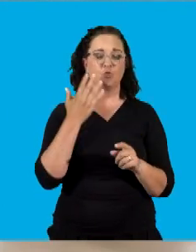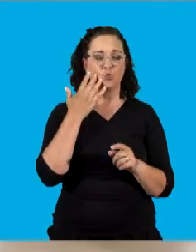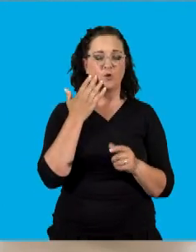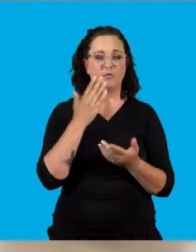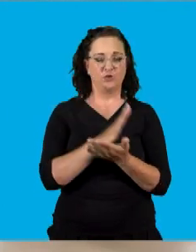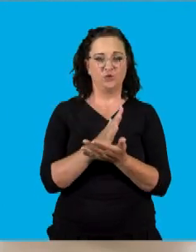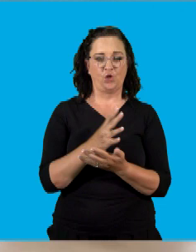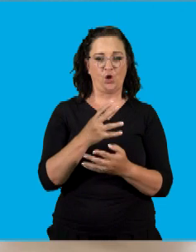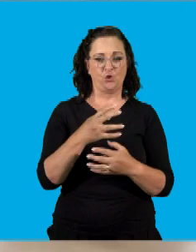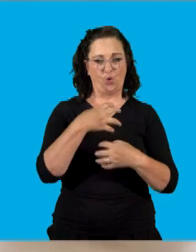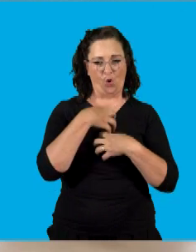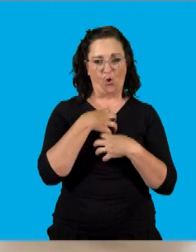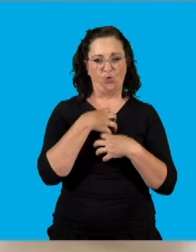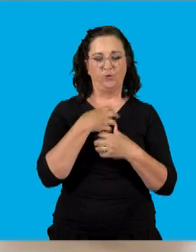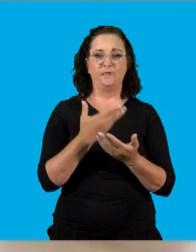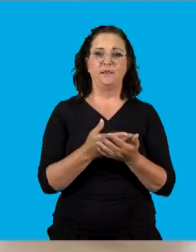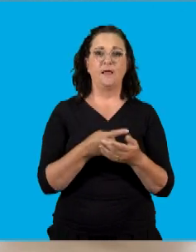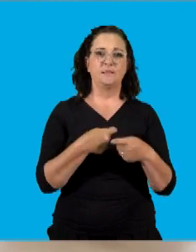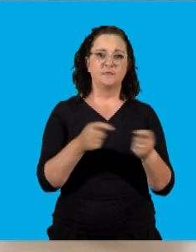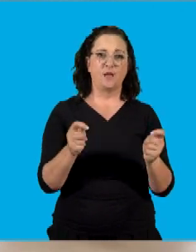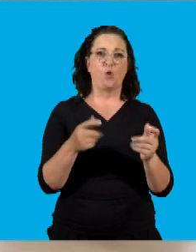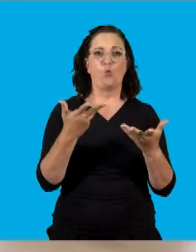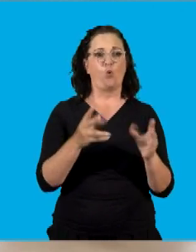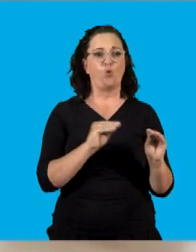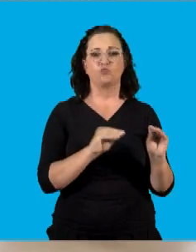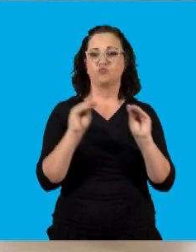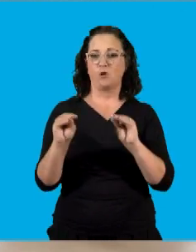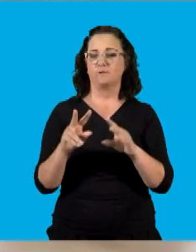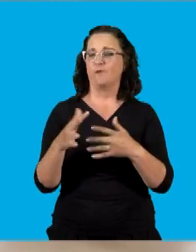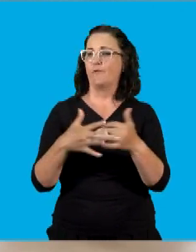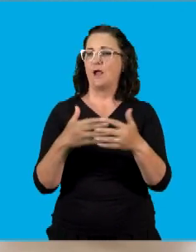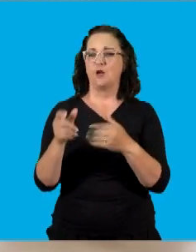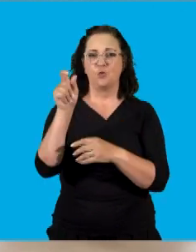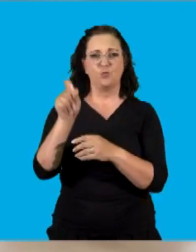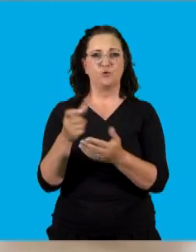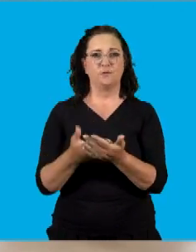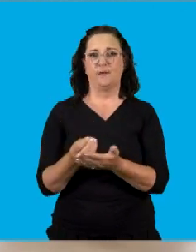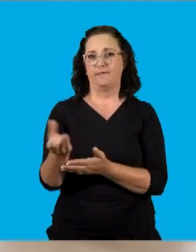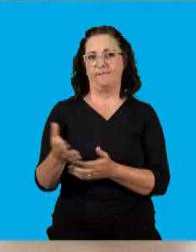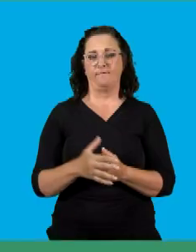you own shares in a public company, to sell them or to even transfer them to any person.